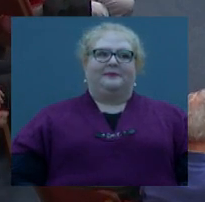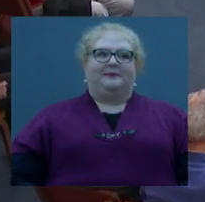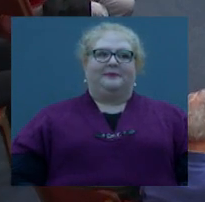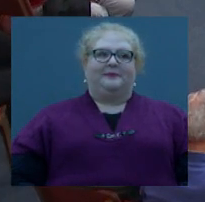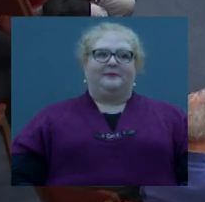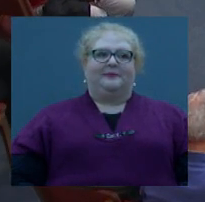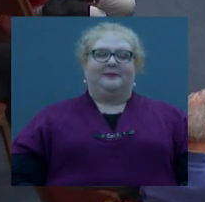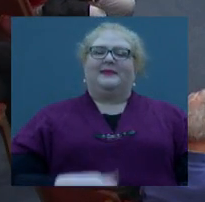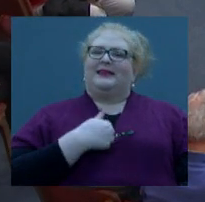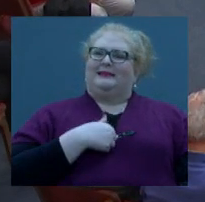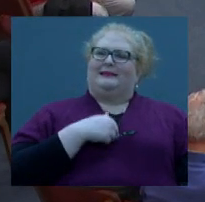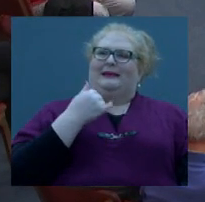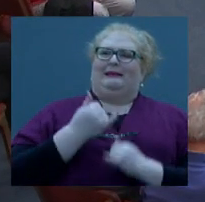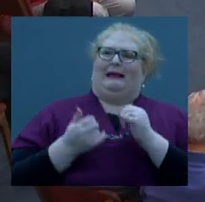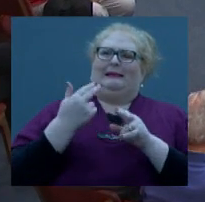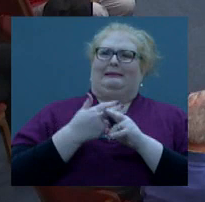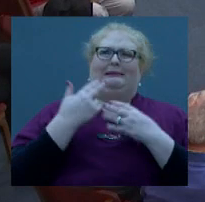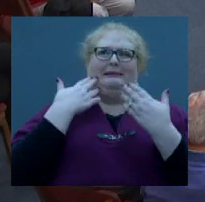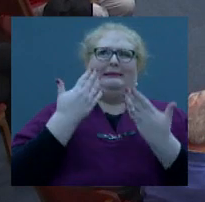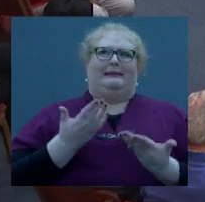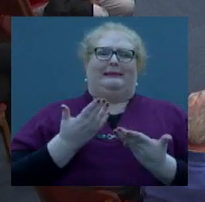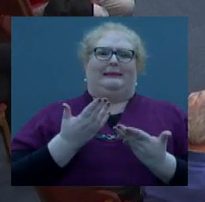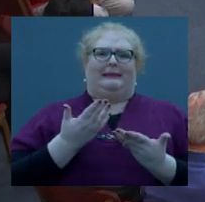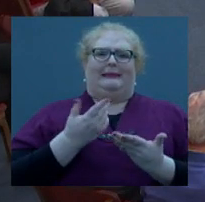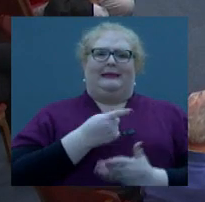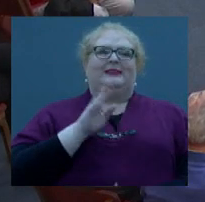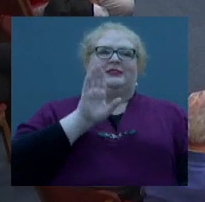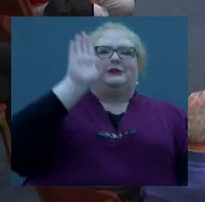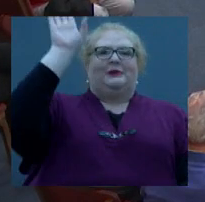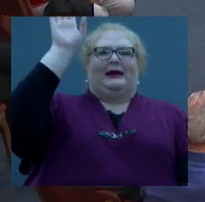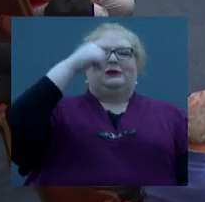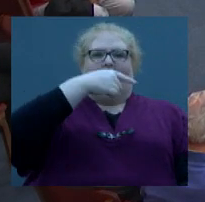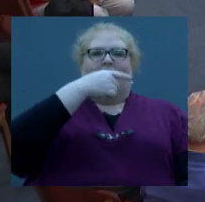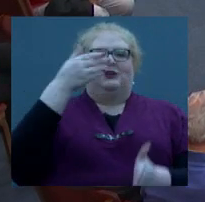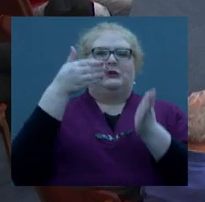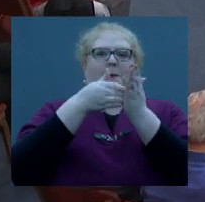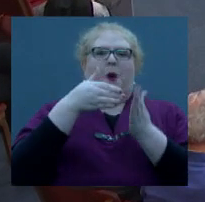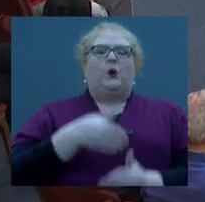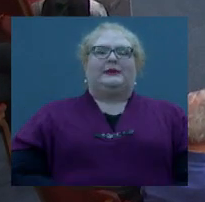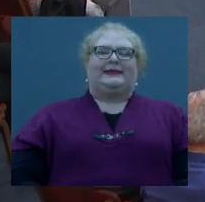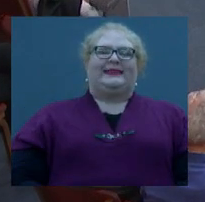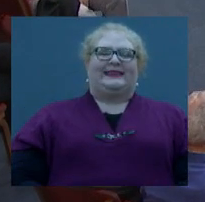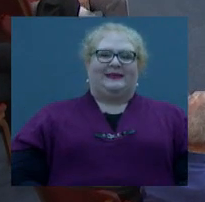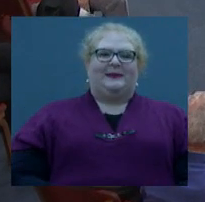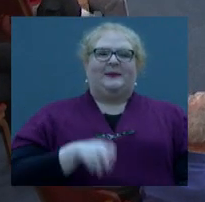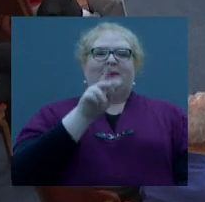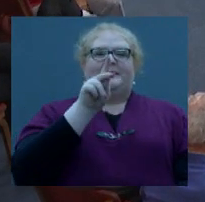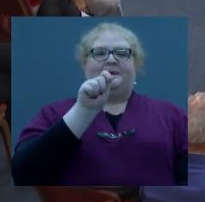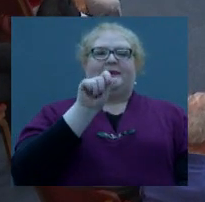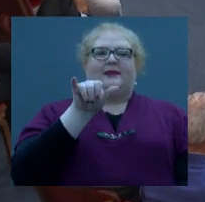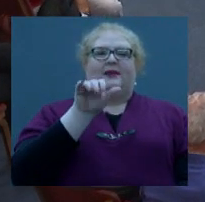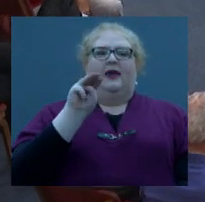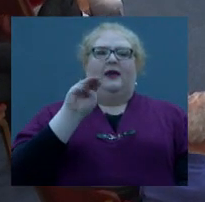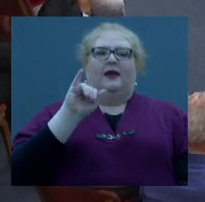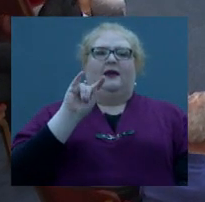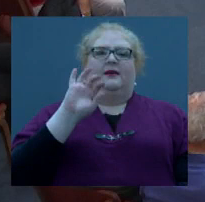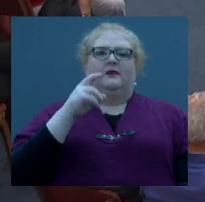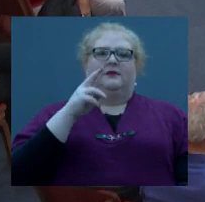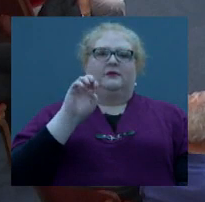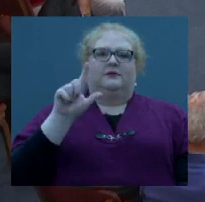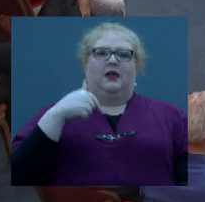I can't do the last name, I'm sorry. But she raised her hand. She's opposed to it. Kay Mitchell.